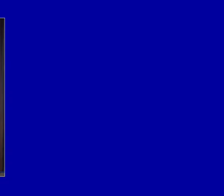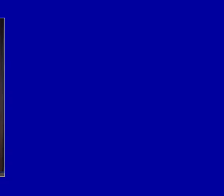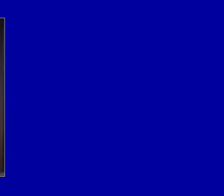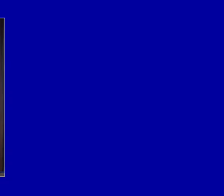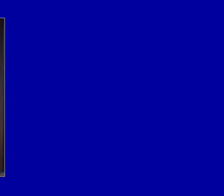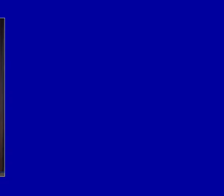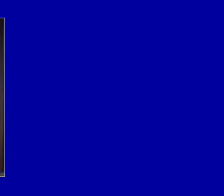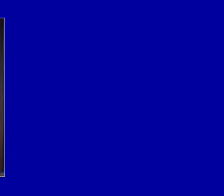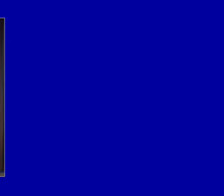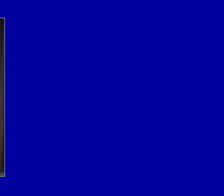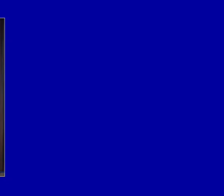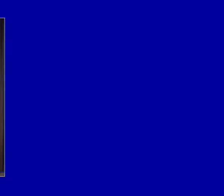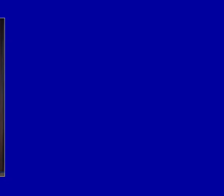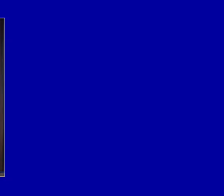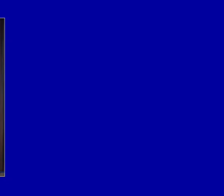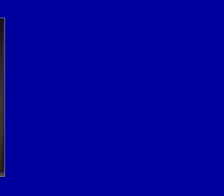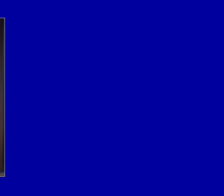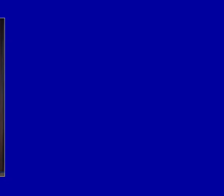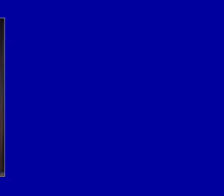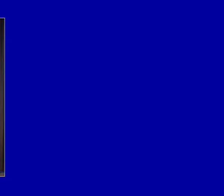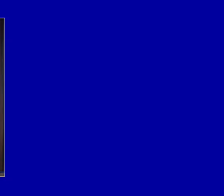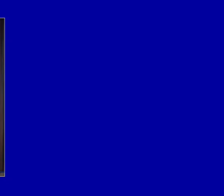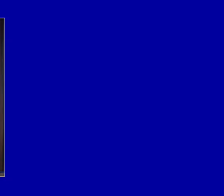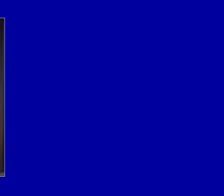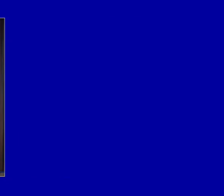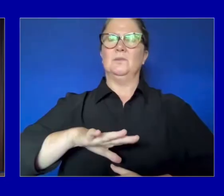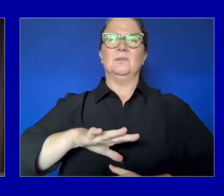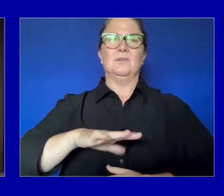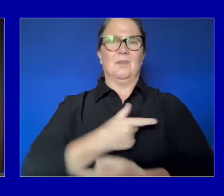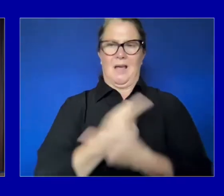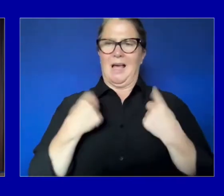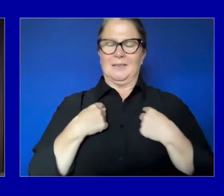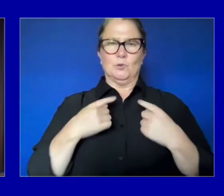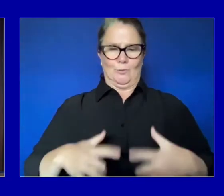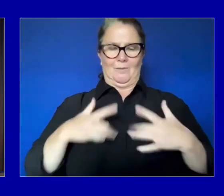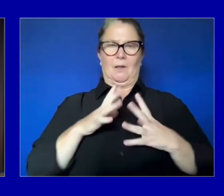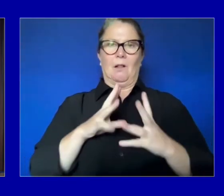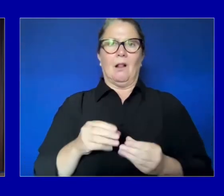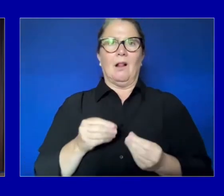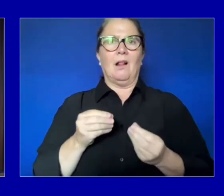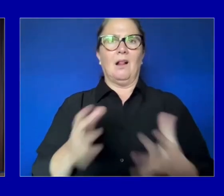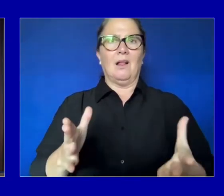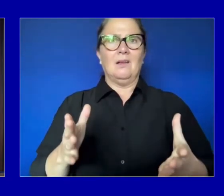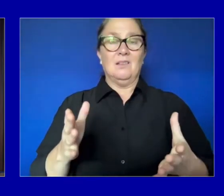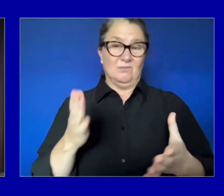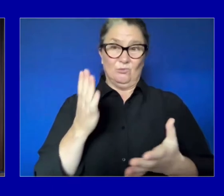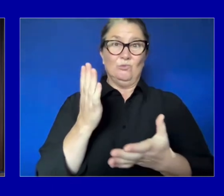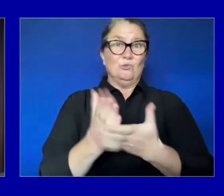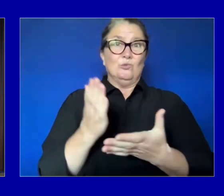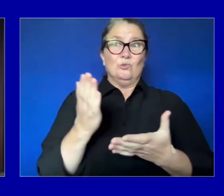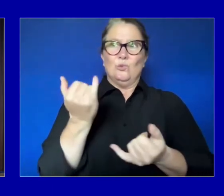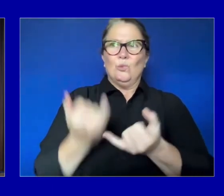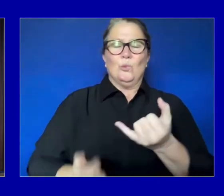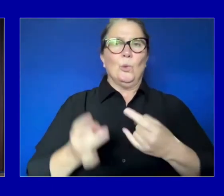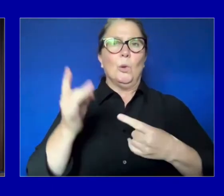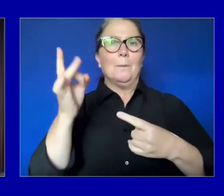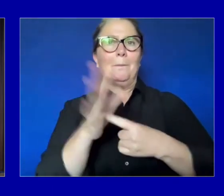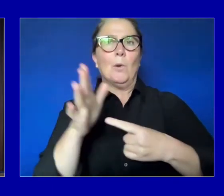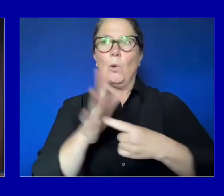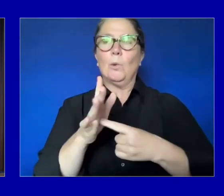it is really vital that we, you know, keep these conversations going, and see where they take us into the future.